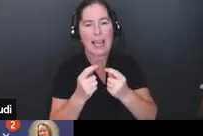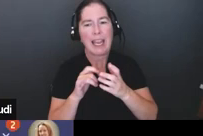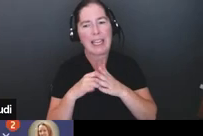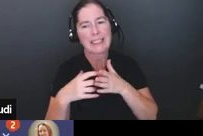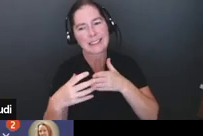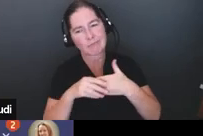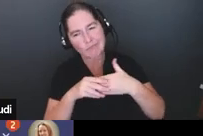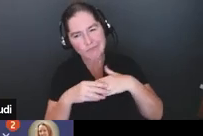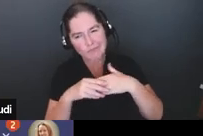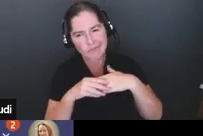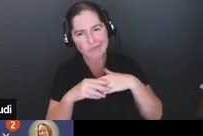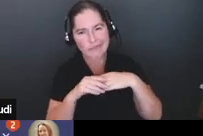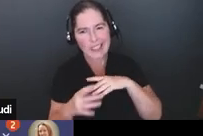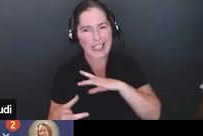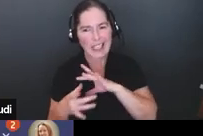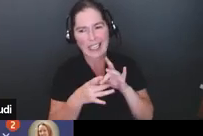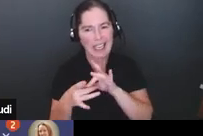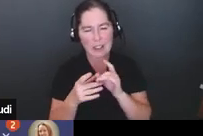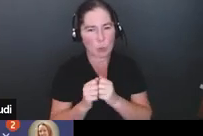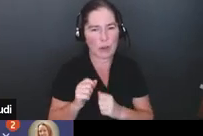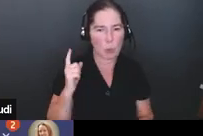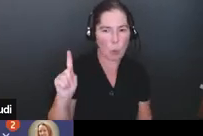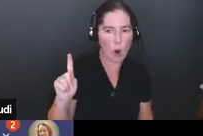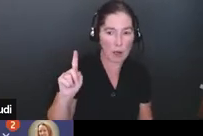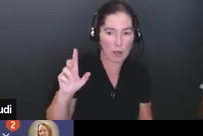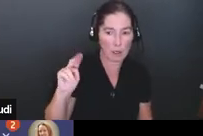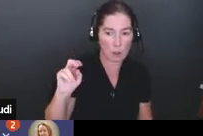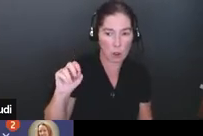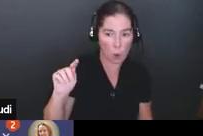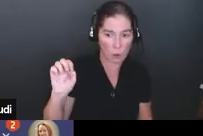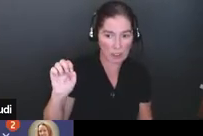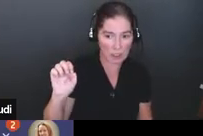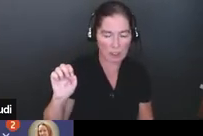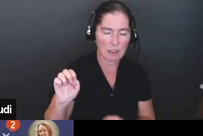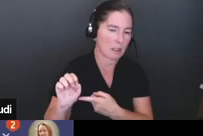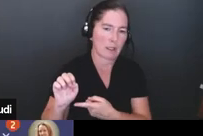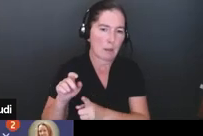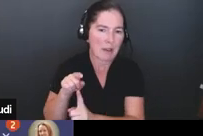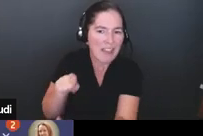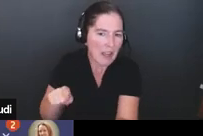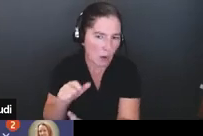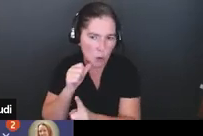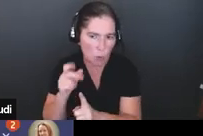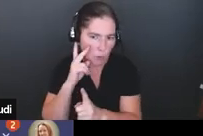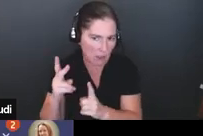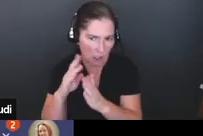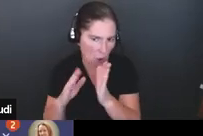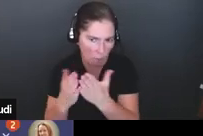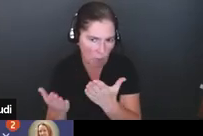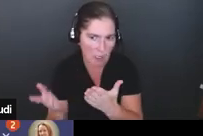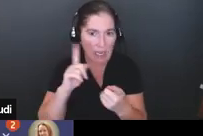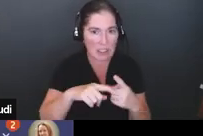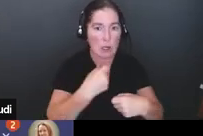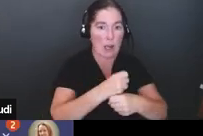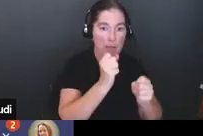to OneNote. But if you go to OneNote, you're not going to find class team or class notebook until you create